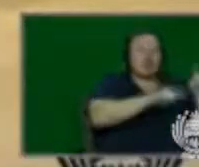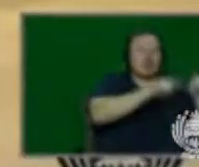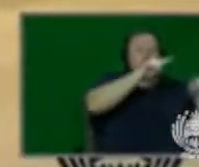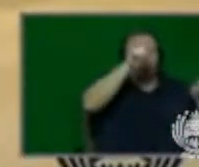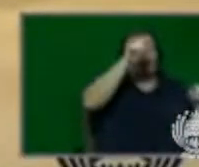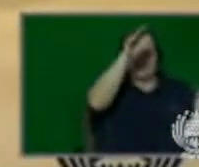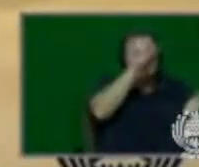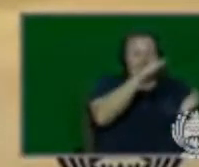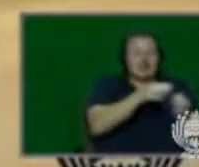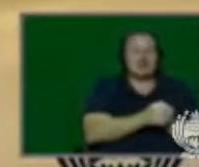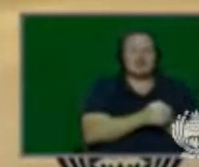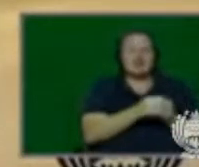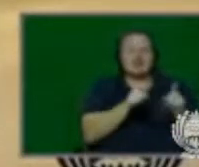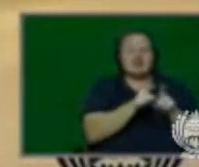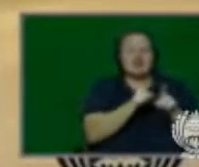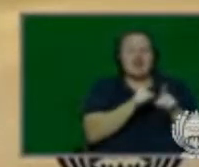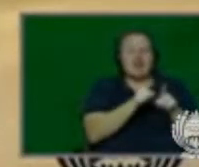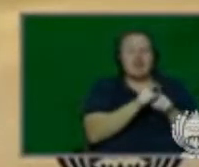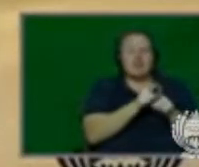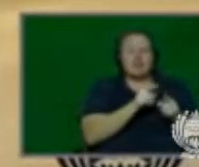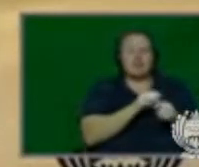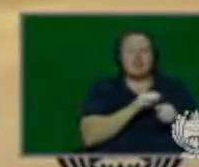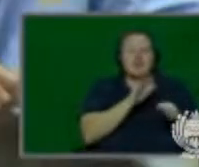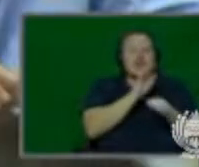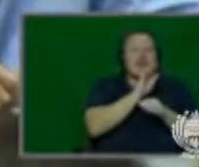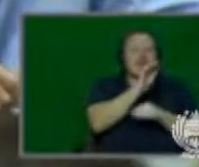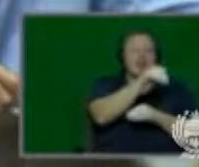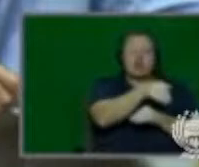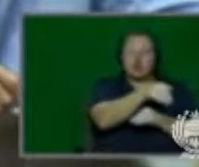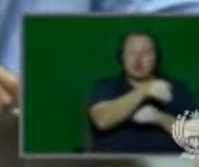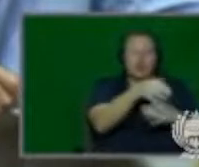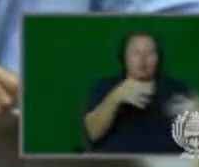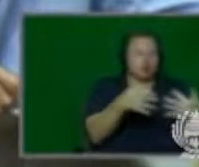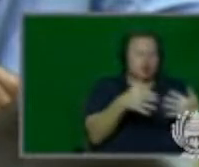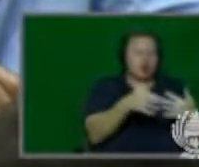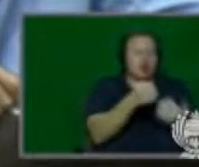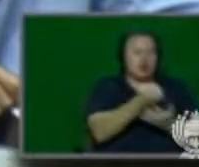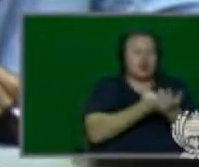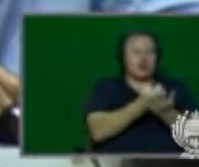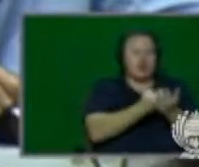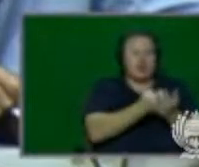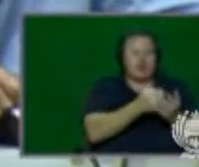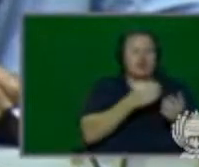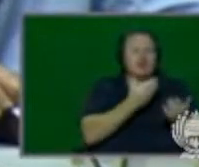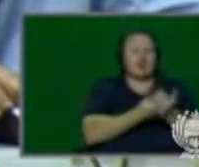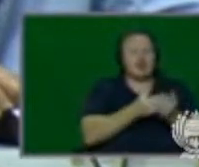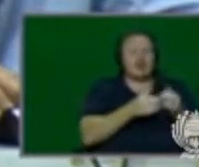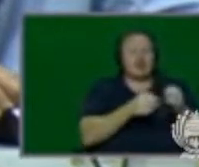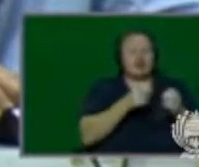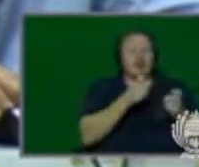external shocks. This creates a conducive environment for investment.